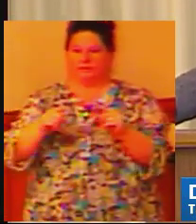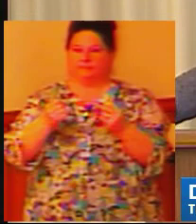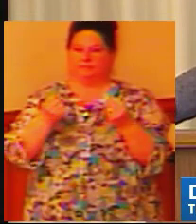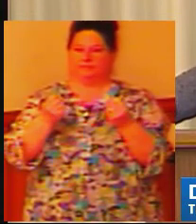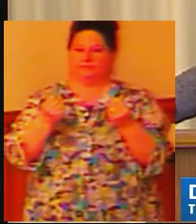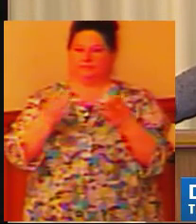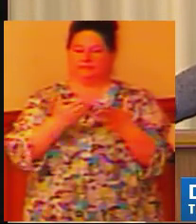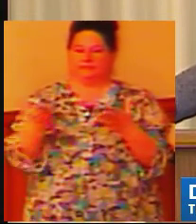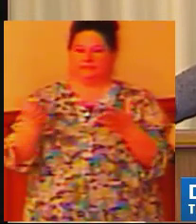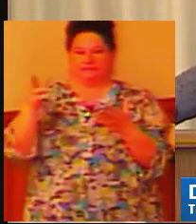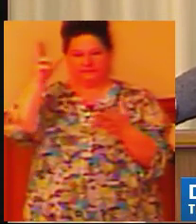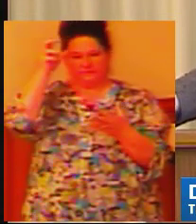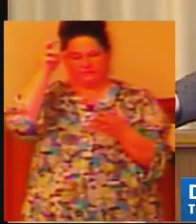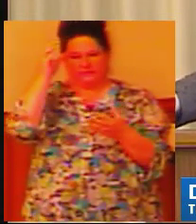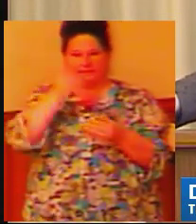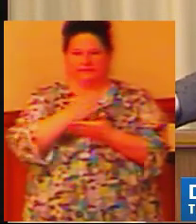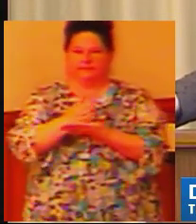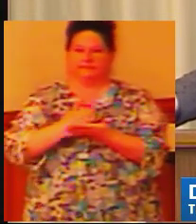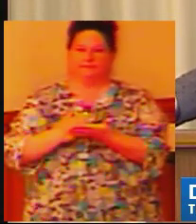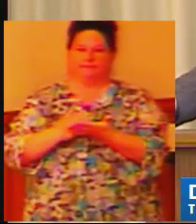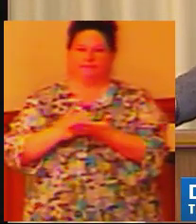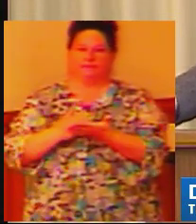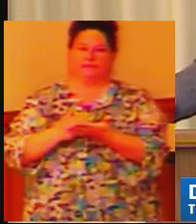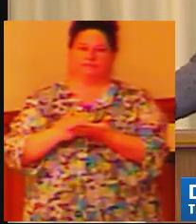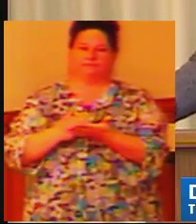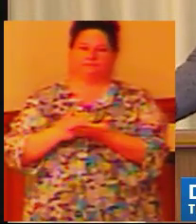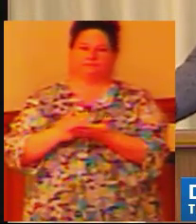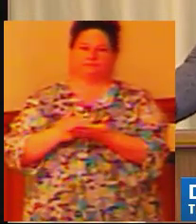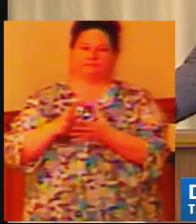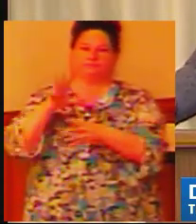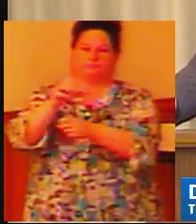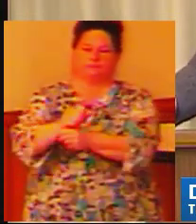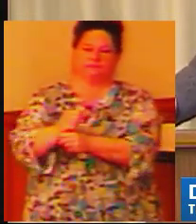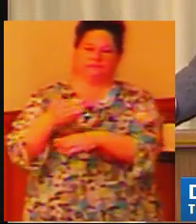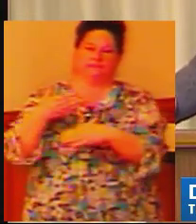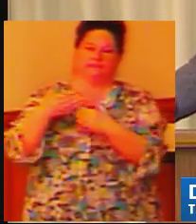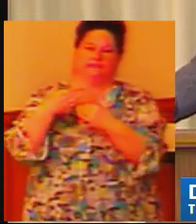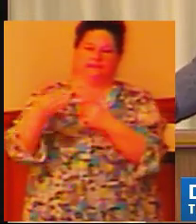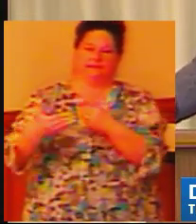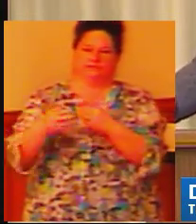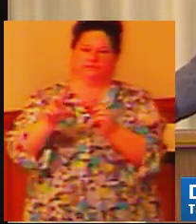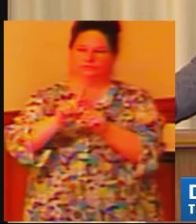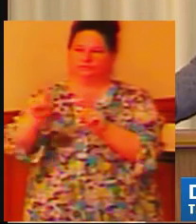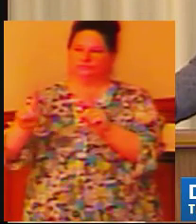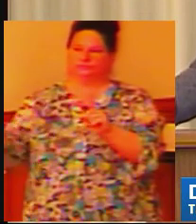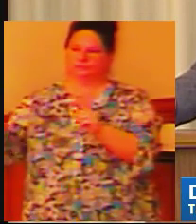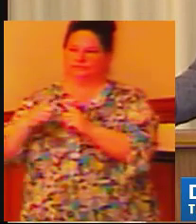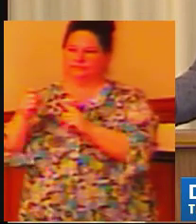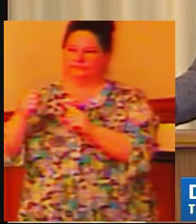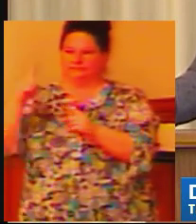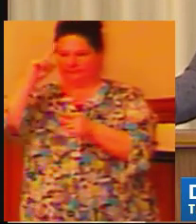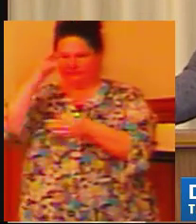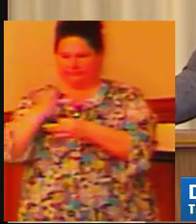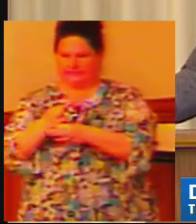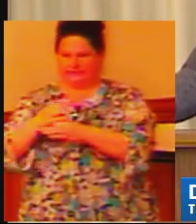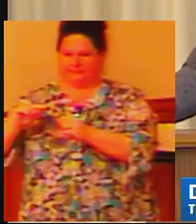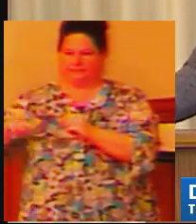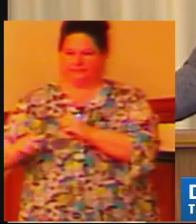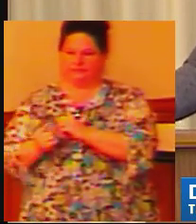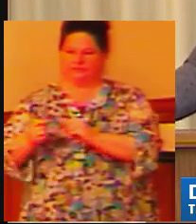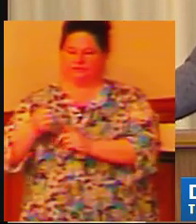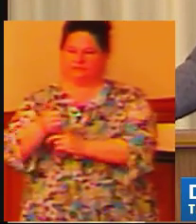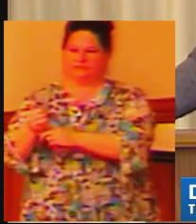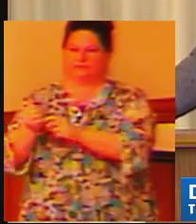of things. And some reaching after have been led astray from the faith and have pierced themselves through with